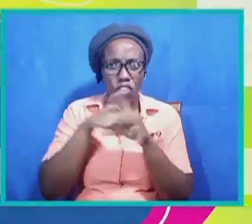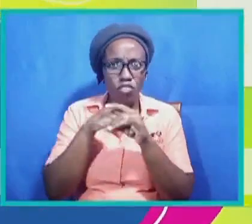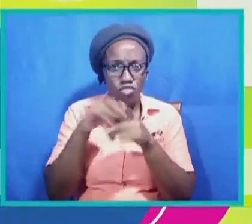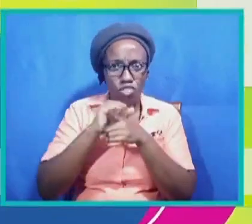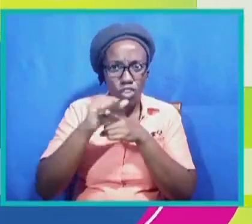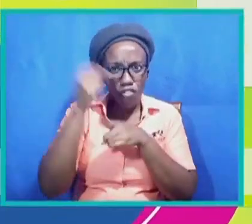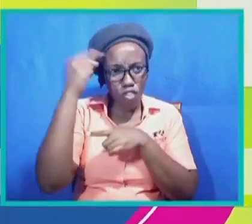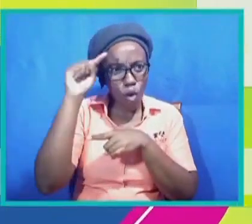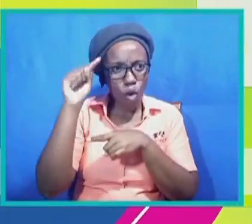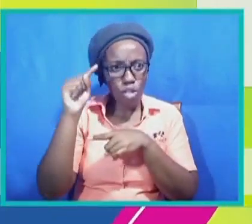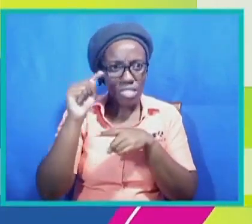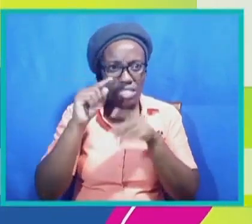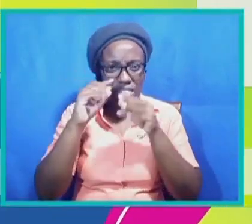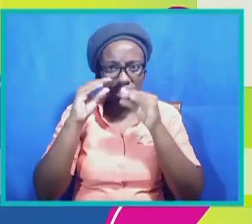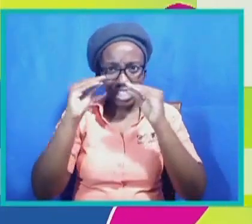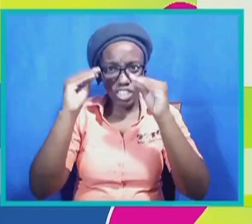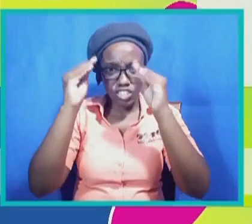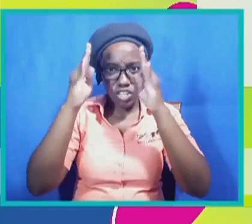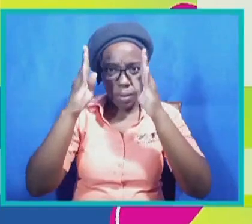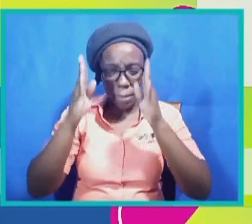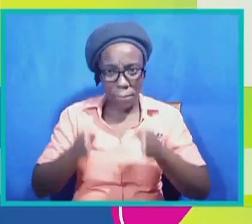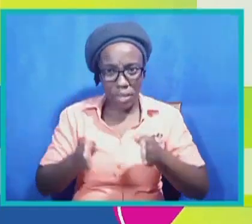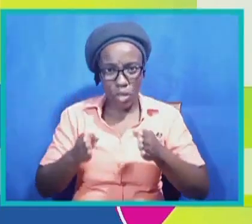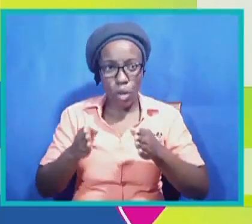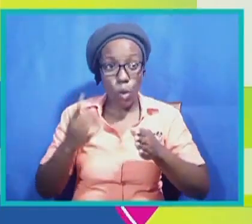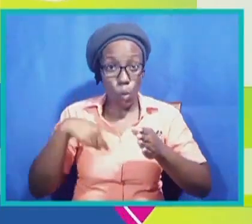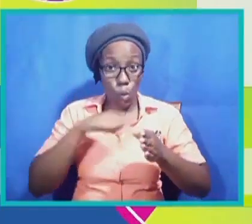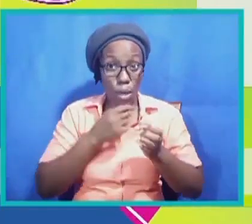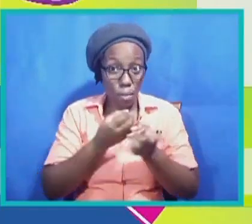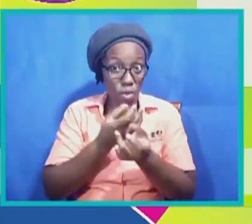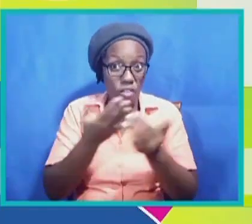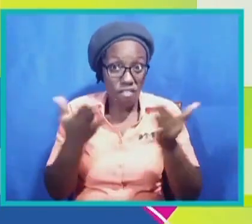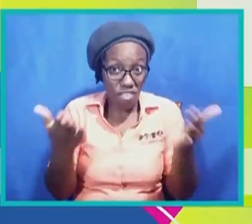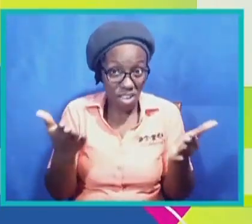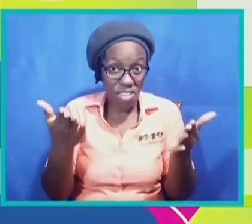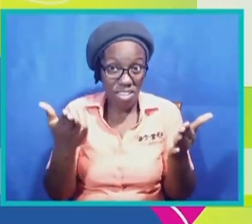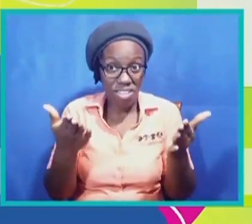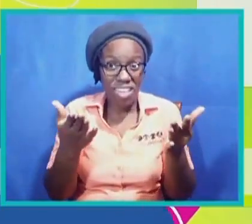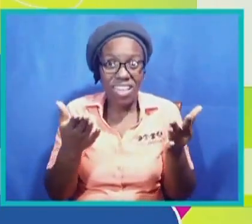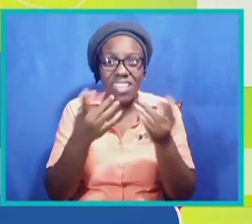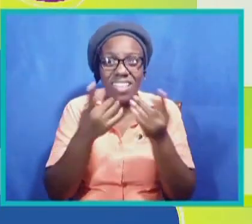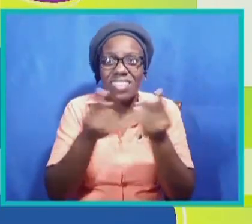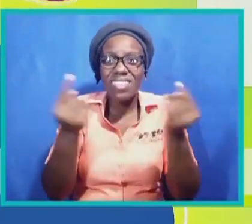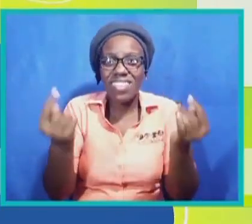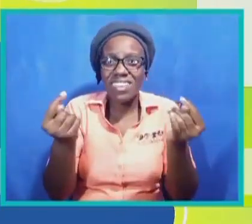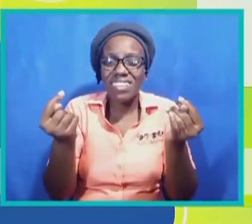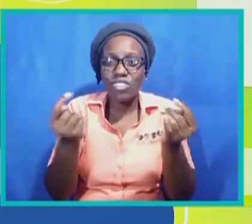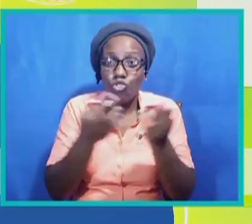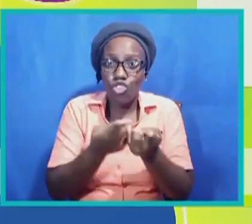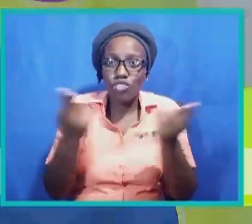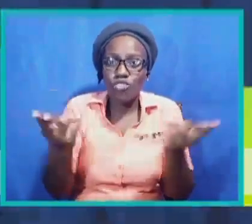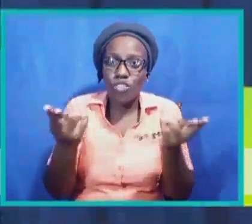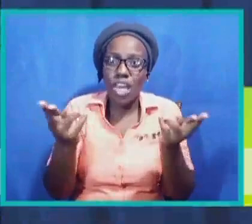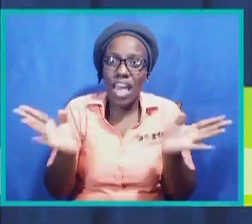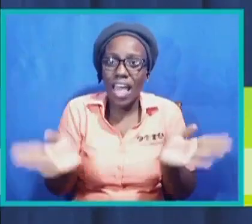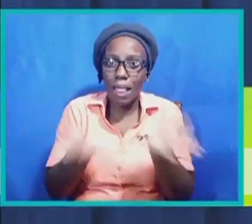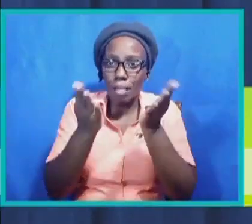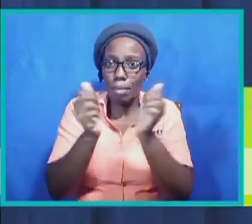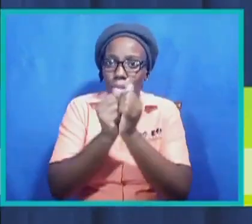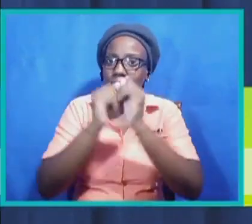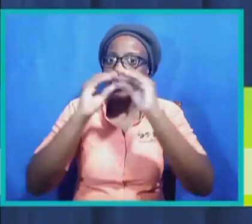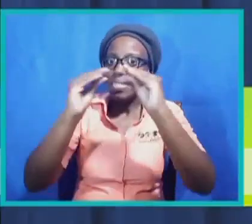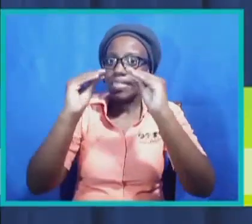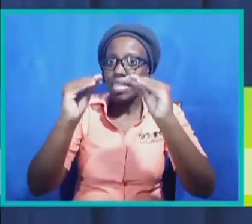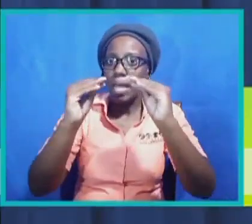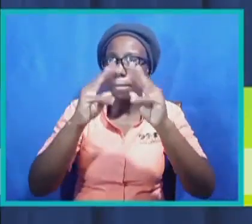provided resources manipulative to teach maths. And there would have been training using the same kinds of strategies